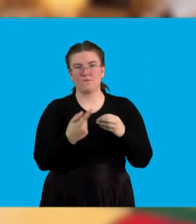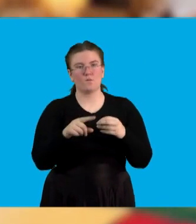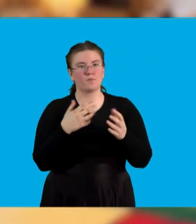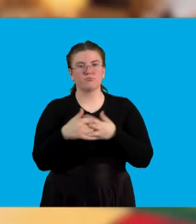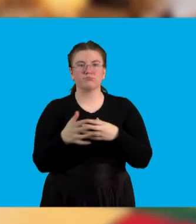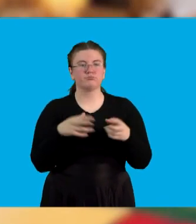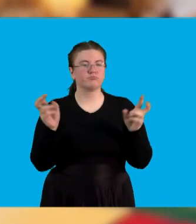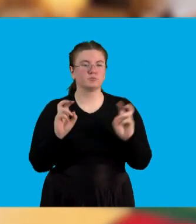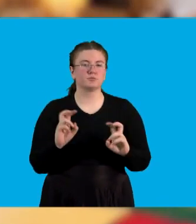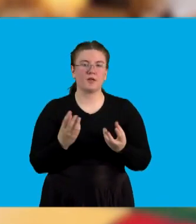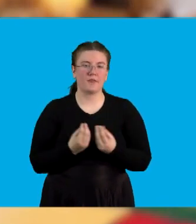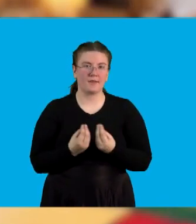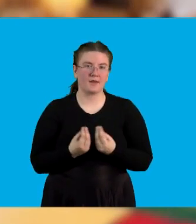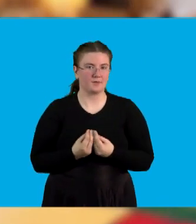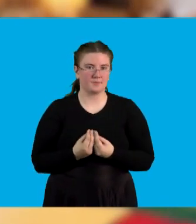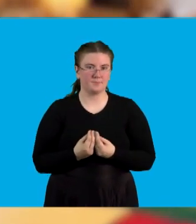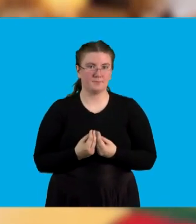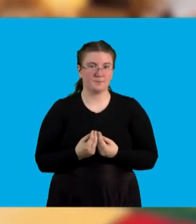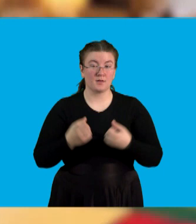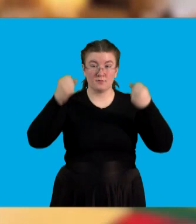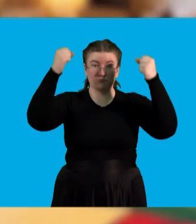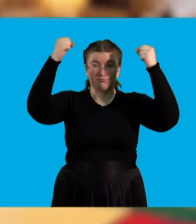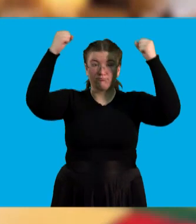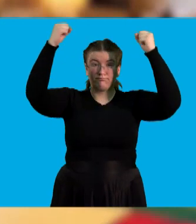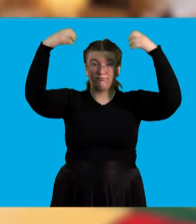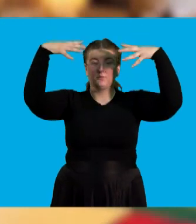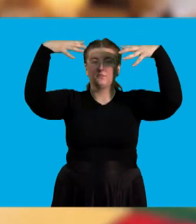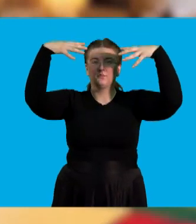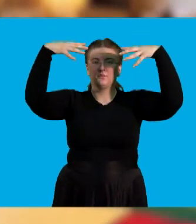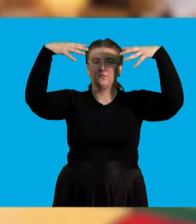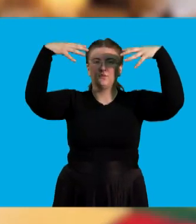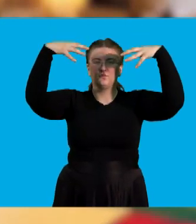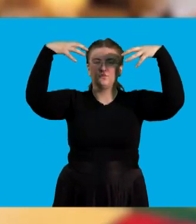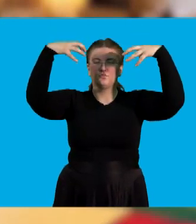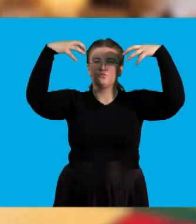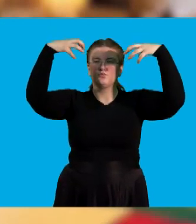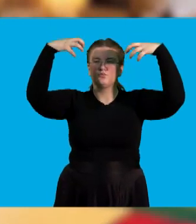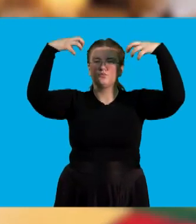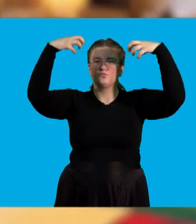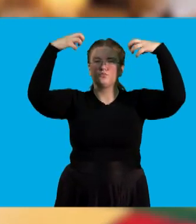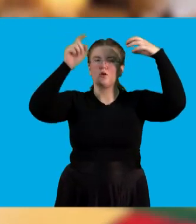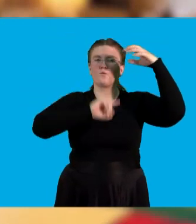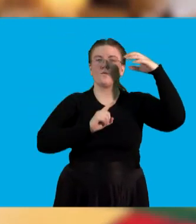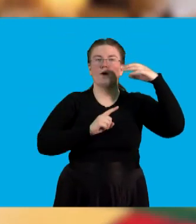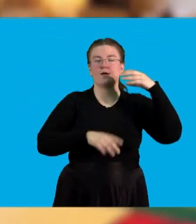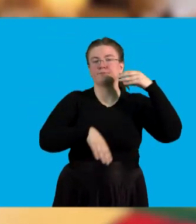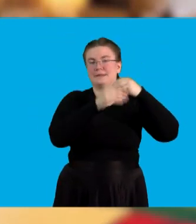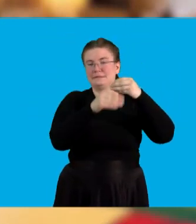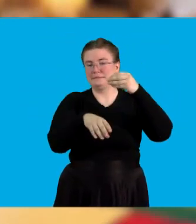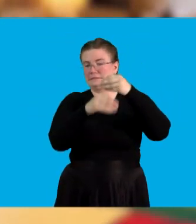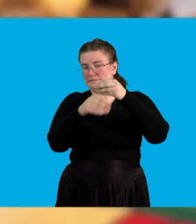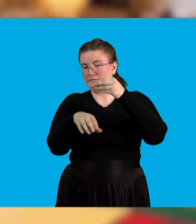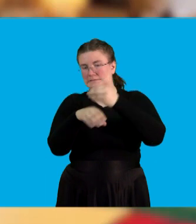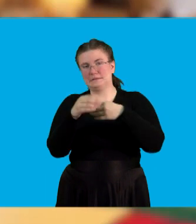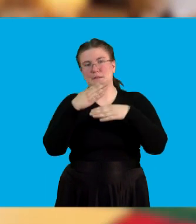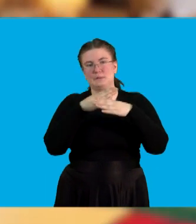the resistors in any electrical circuit or in any series electrical circuit, the brightness of the bulb is going to be decreasing